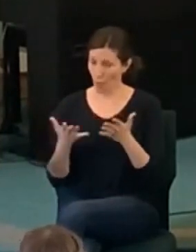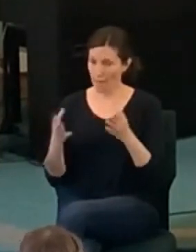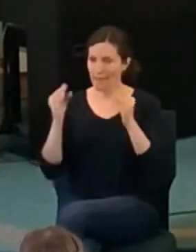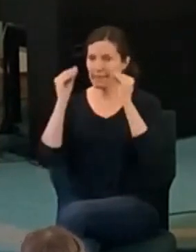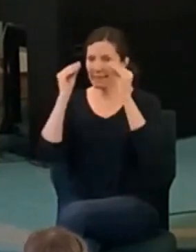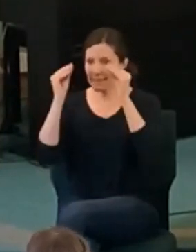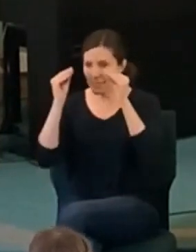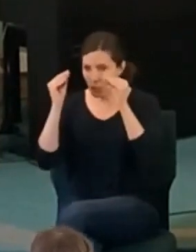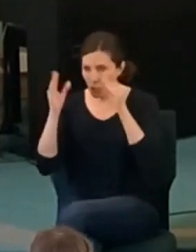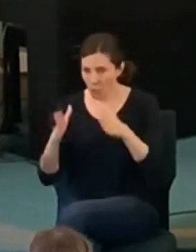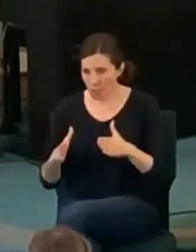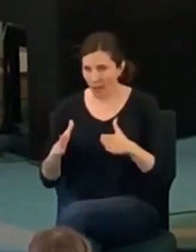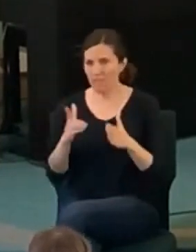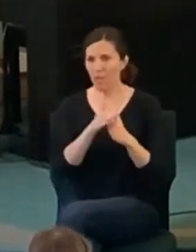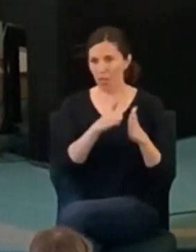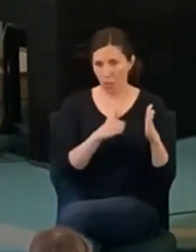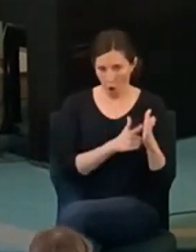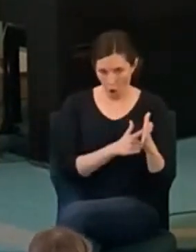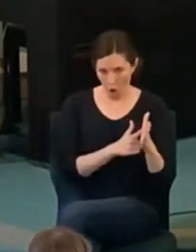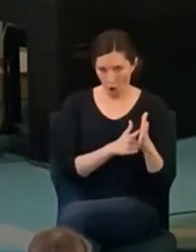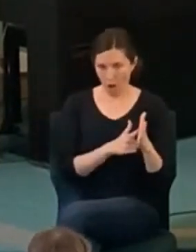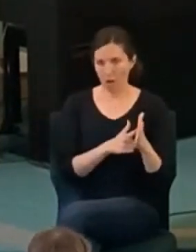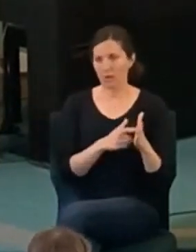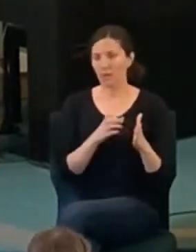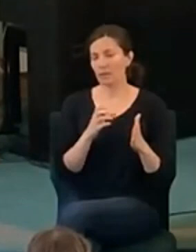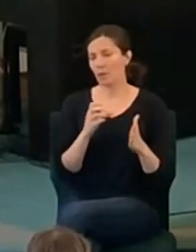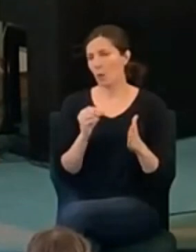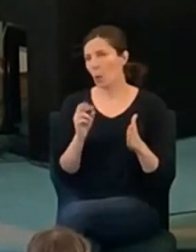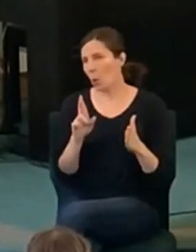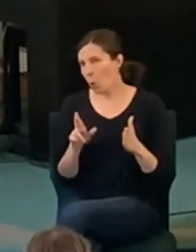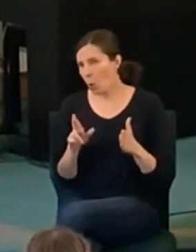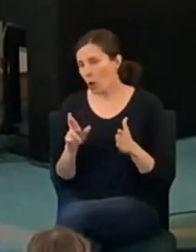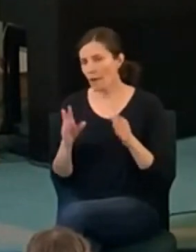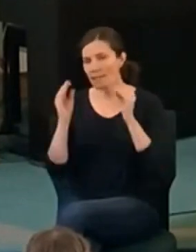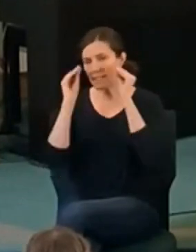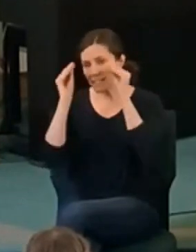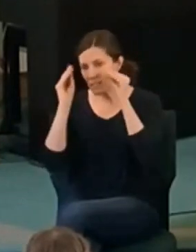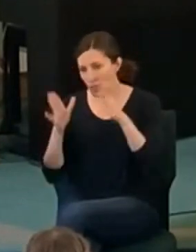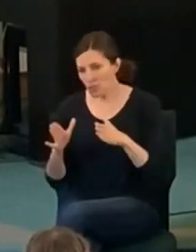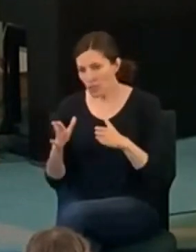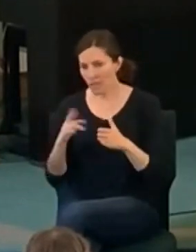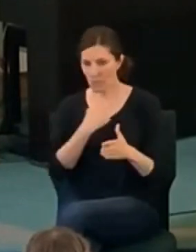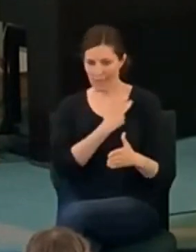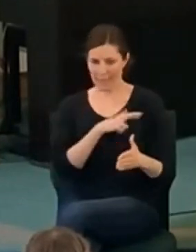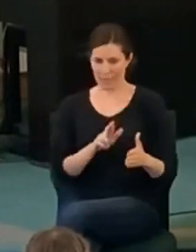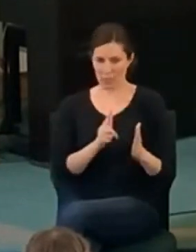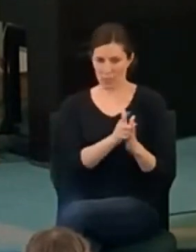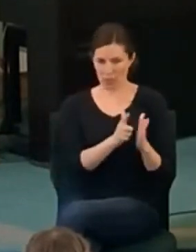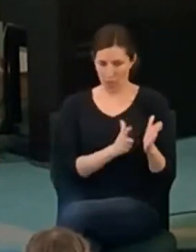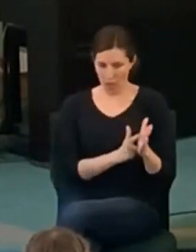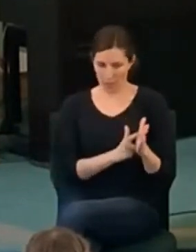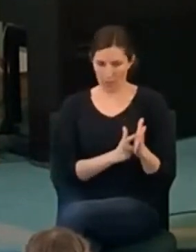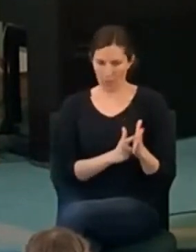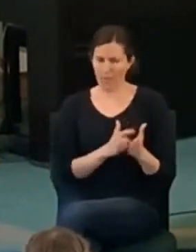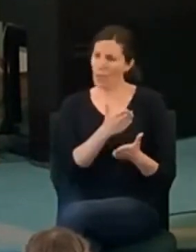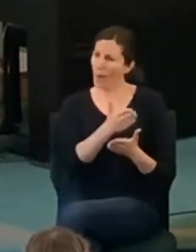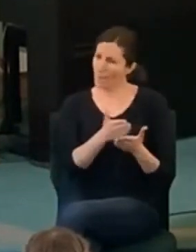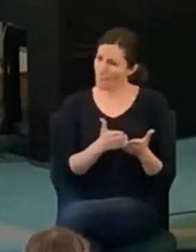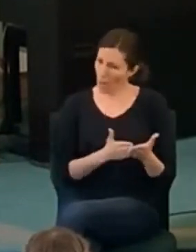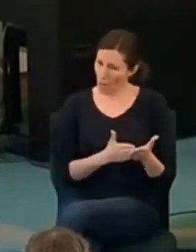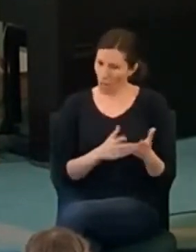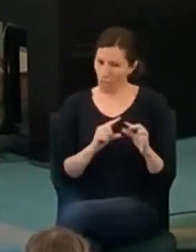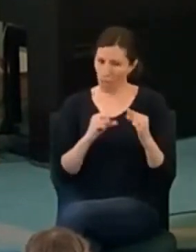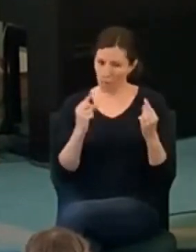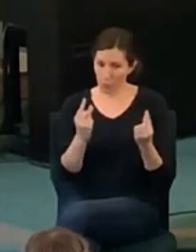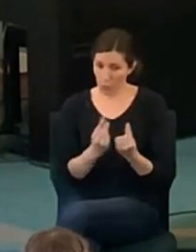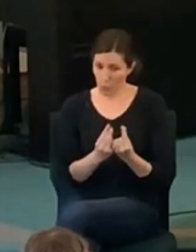follow one commandment. Those were the Pharisees. And these scribes here, they're called scribes in my translation. In the